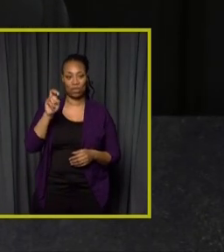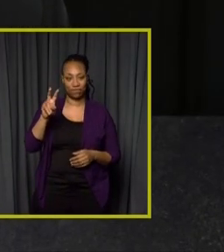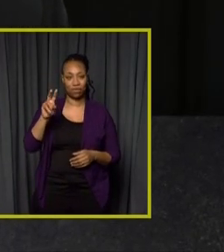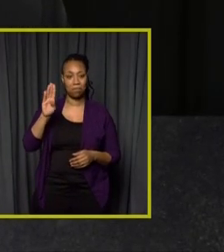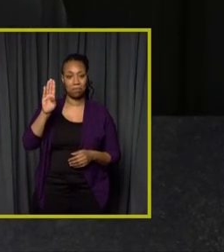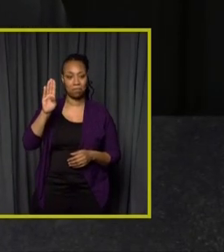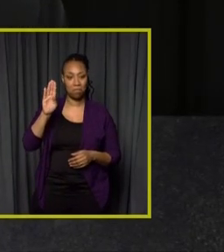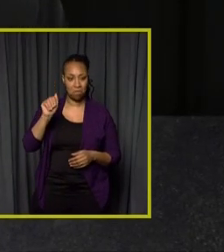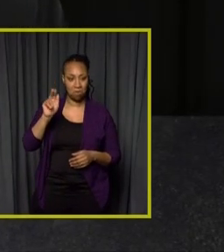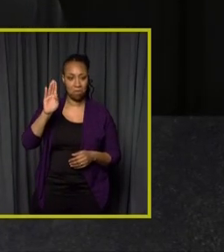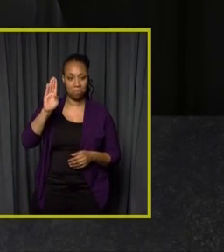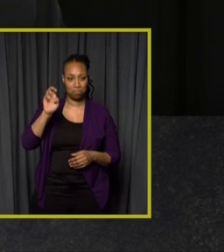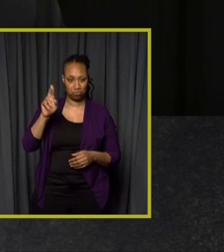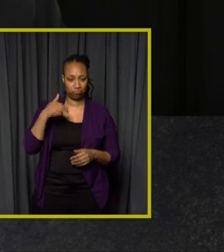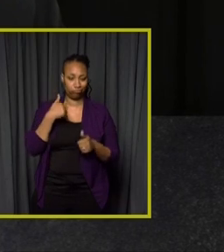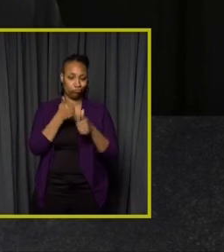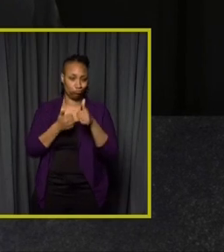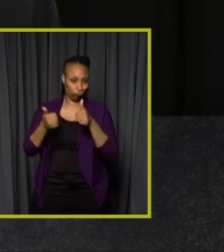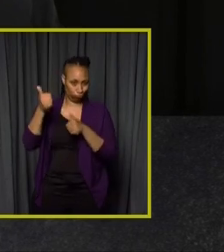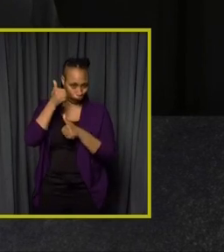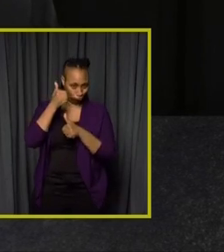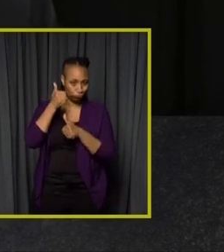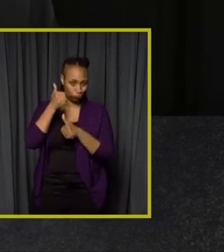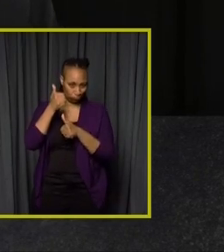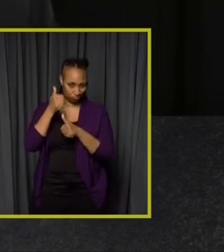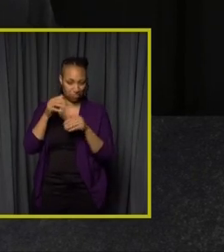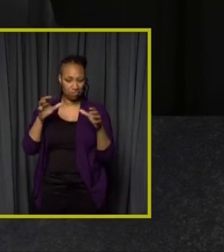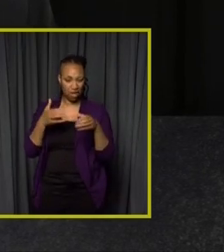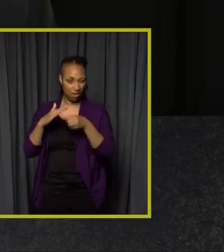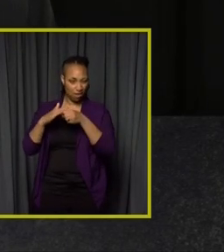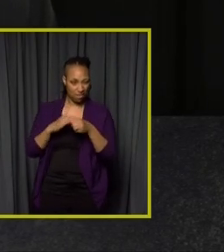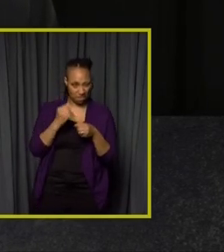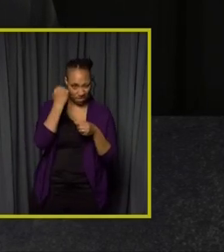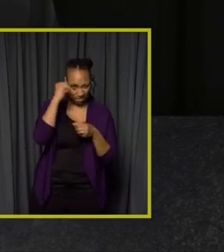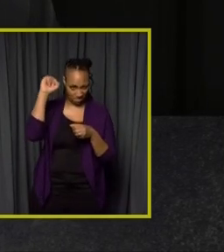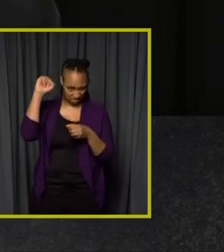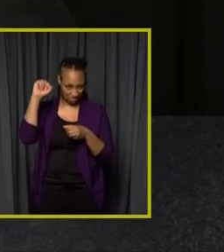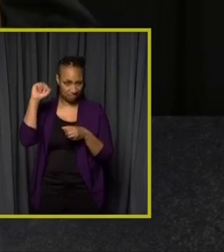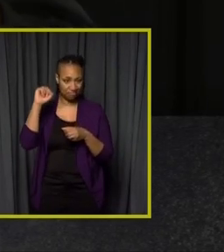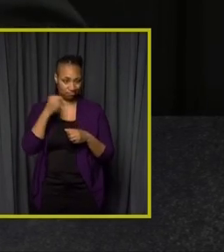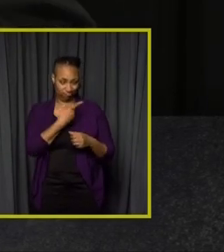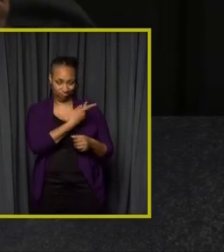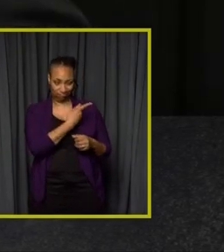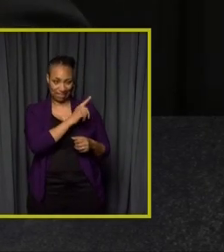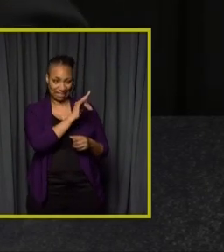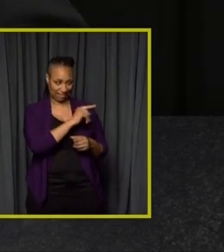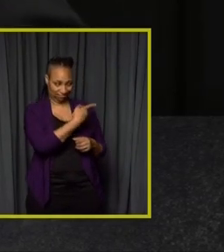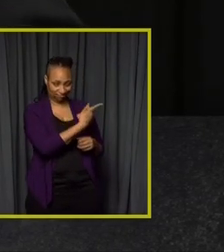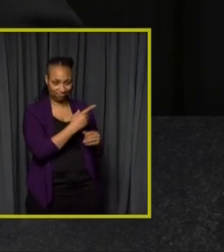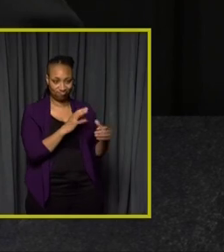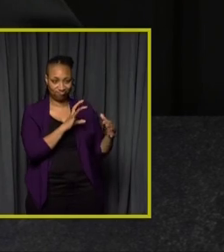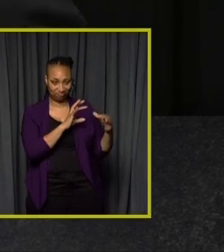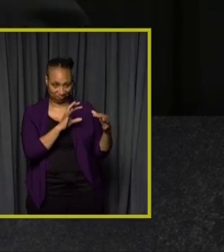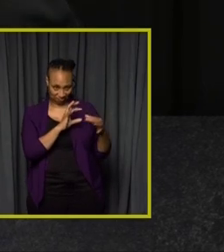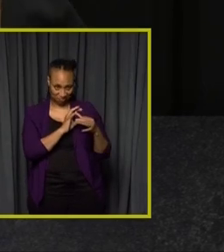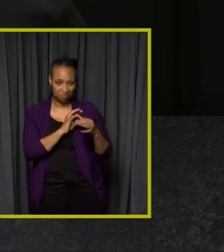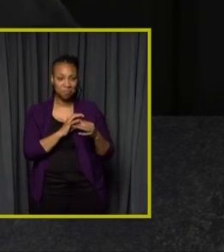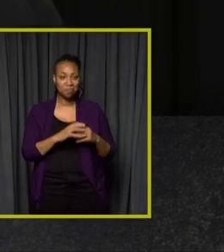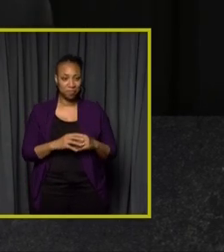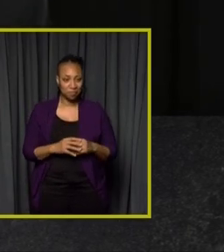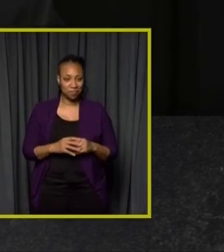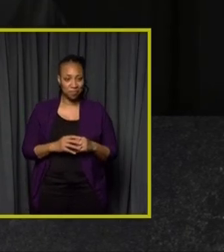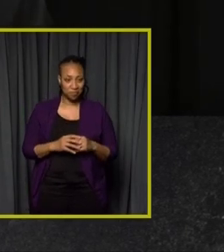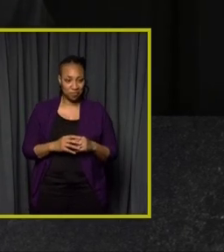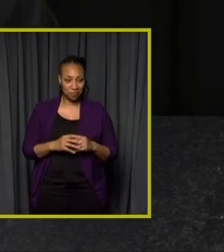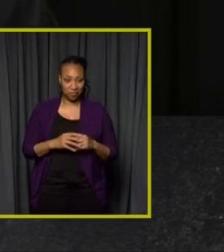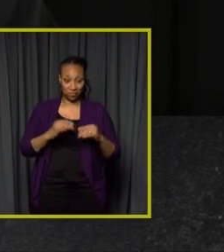moral revival, and also with Repairers of the Breach. Today, we are gathering, and my primary